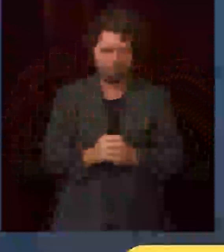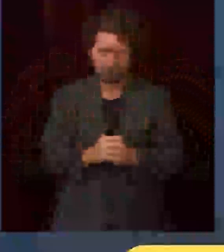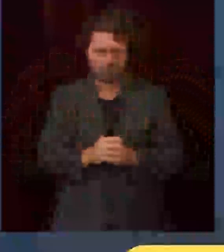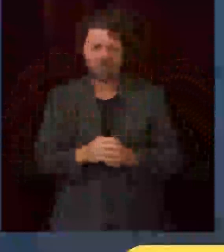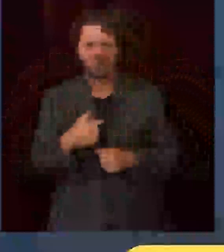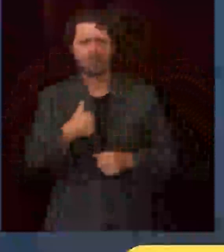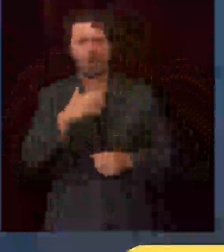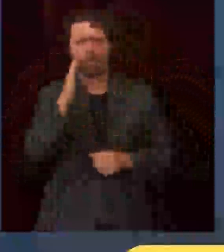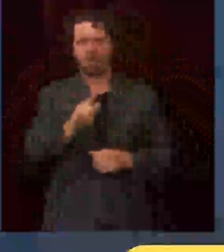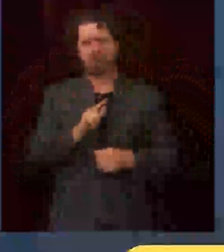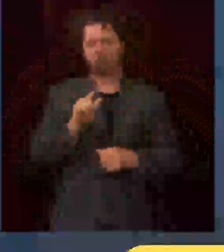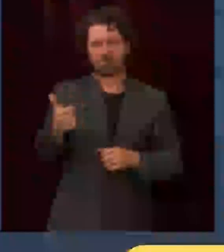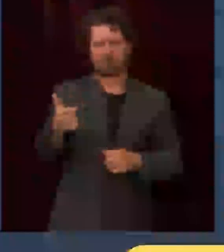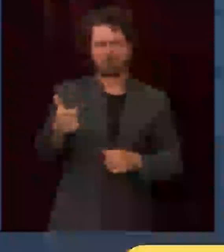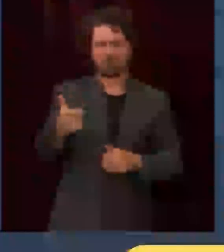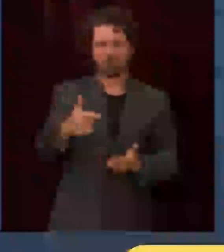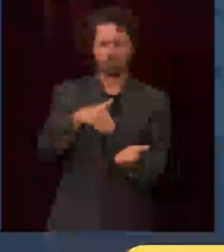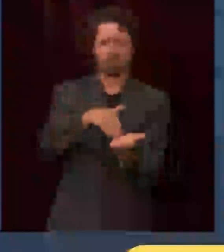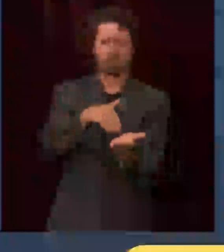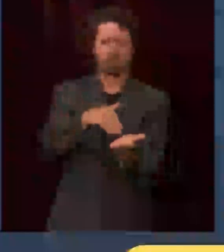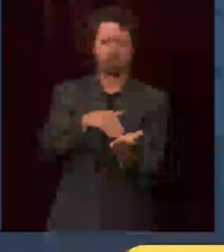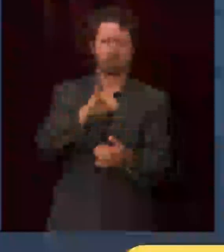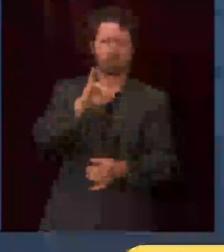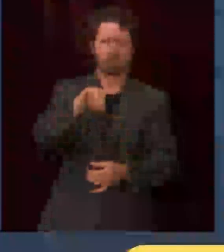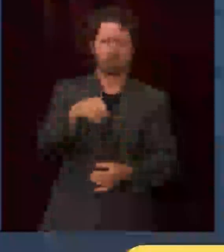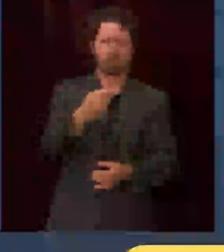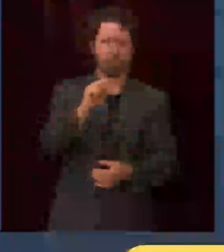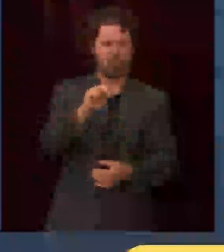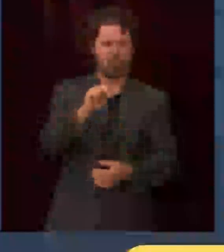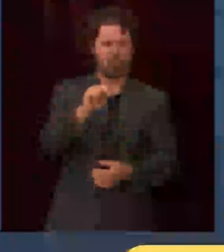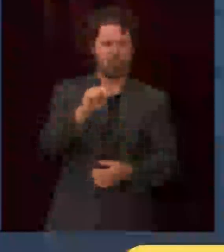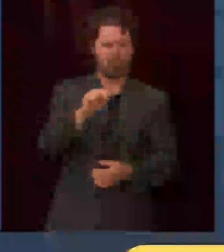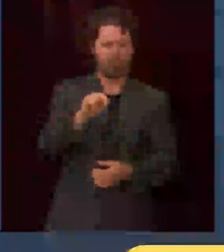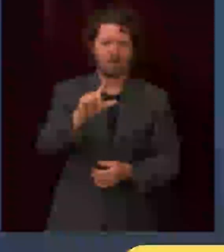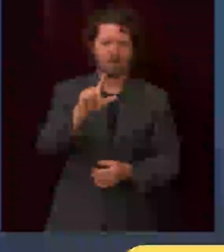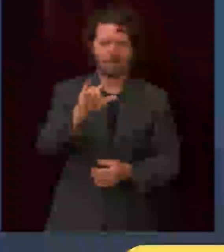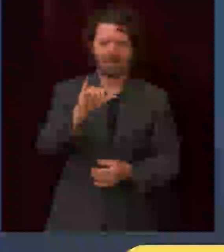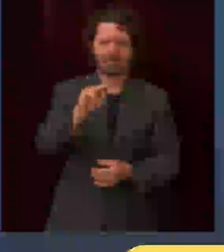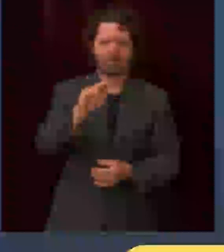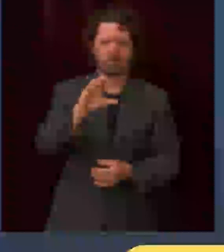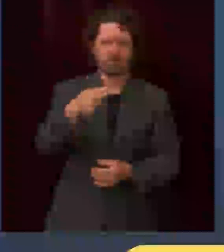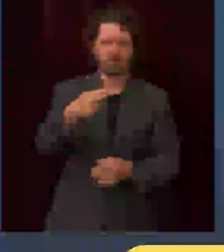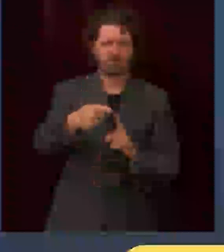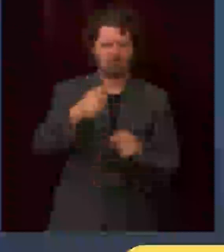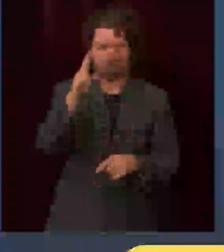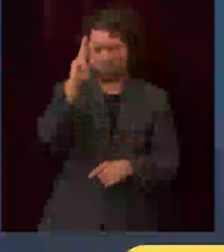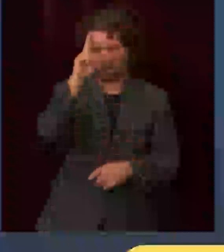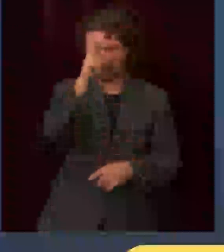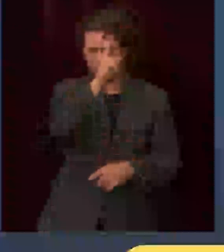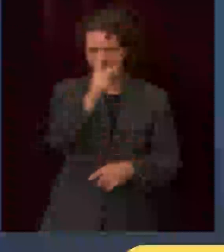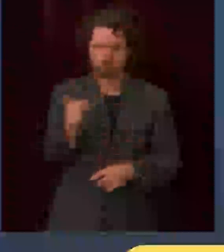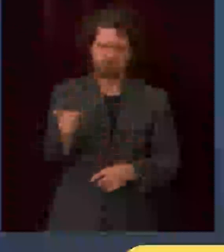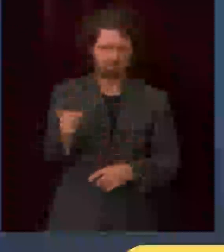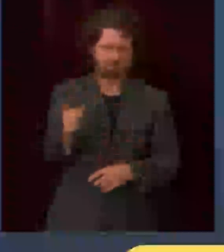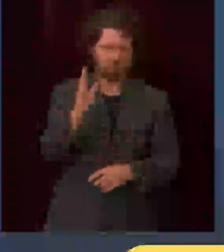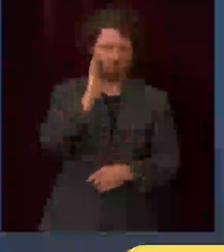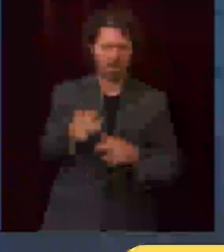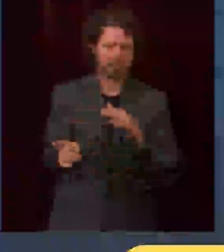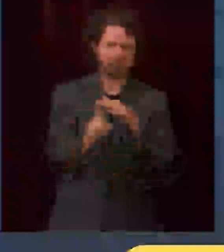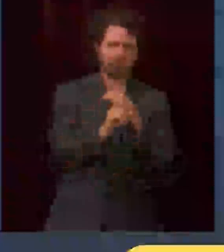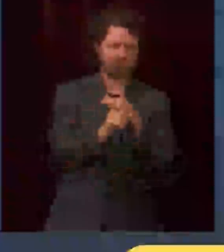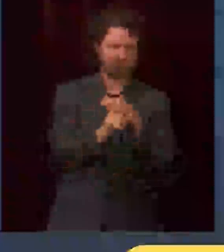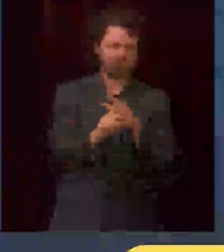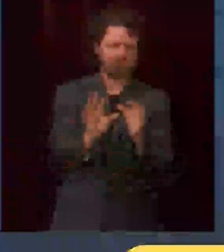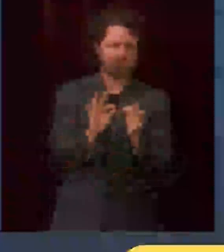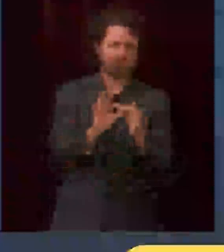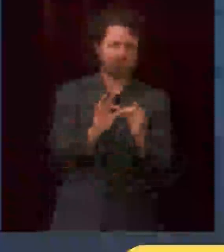about the effectiveness of facial covering in a moment. But I consider this really good news that we have now shown that